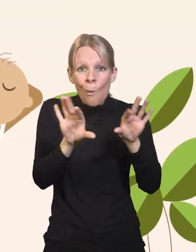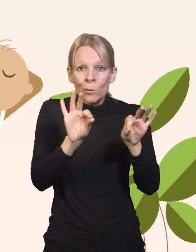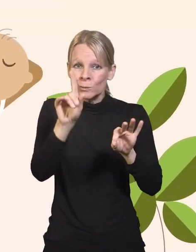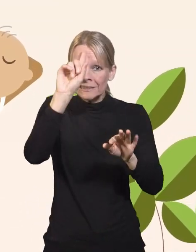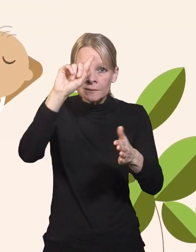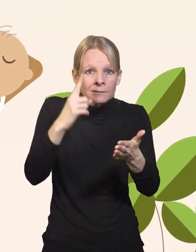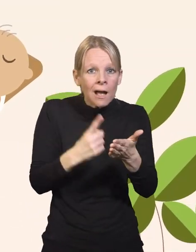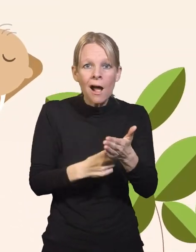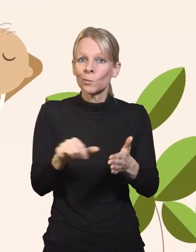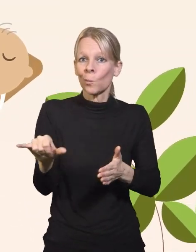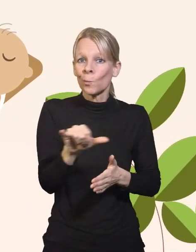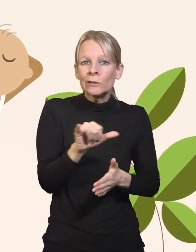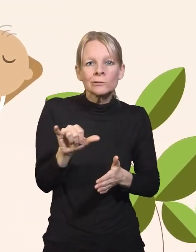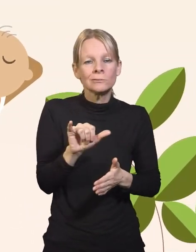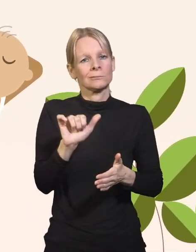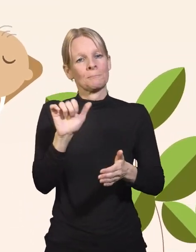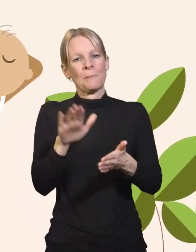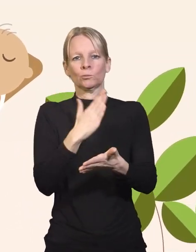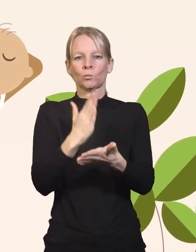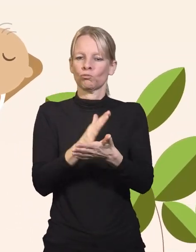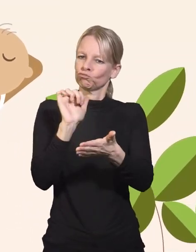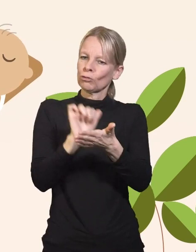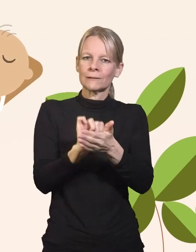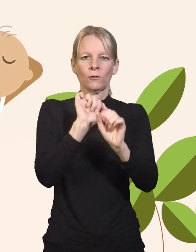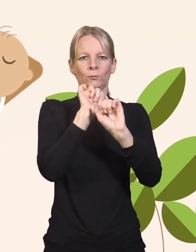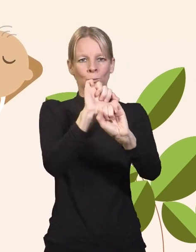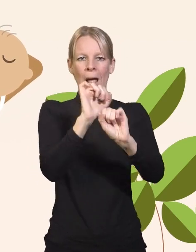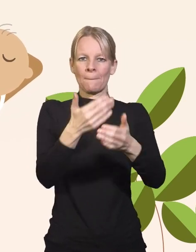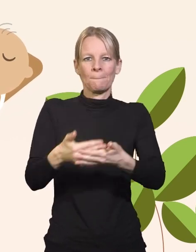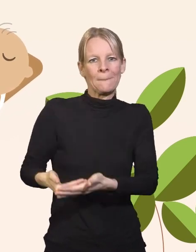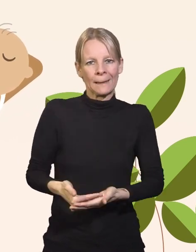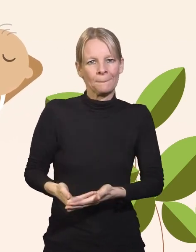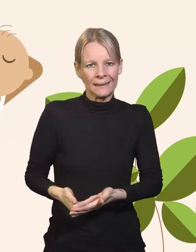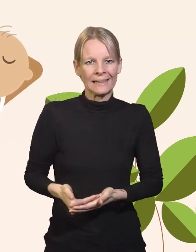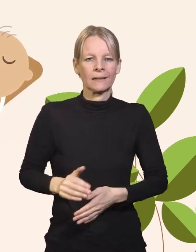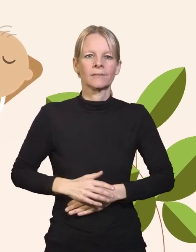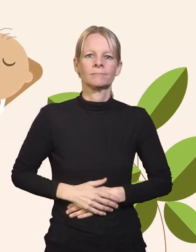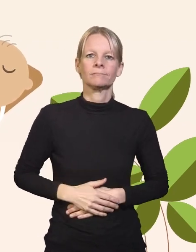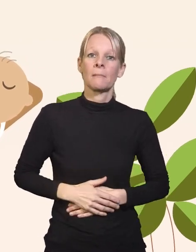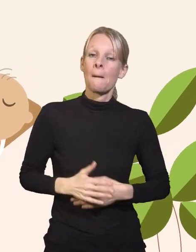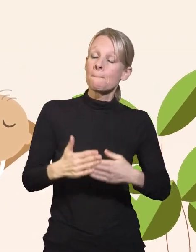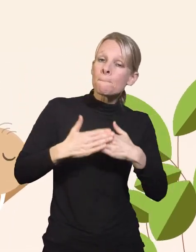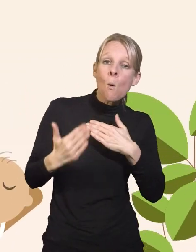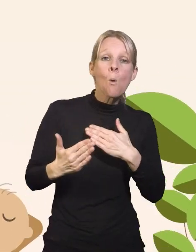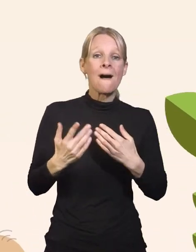screening is always a choice. You can decide which tests, if any, are right for you and